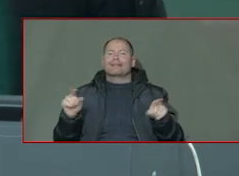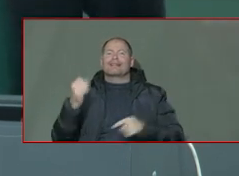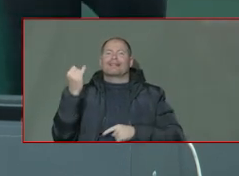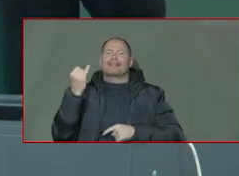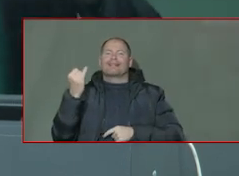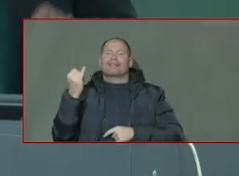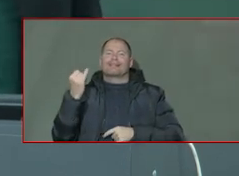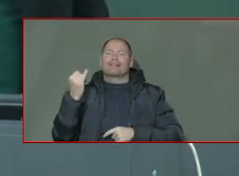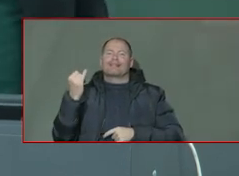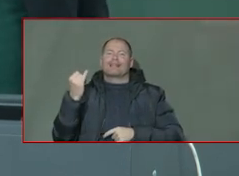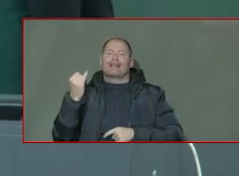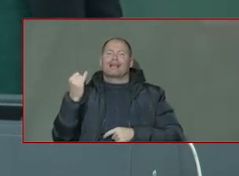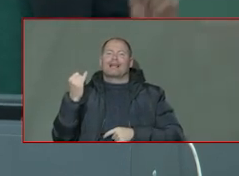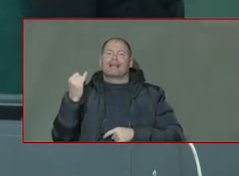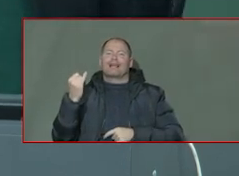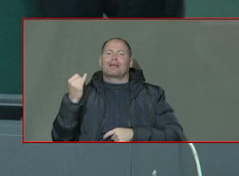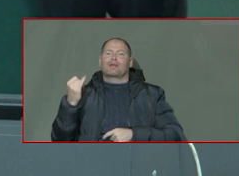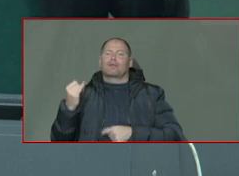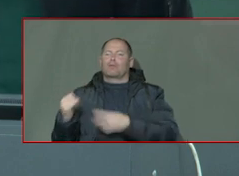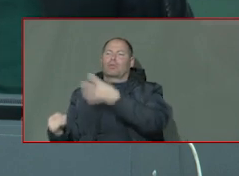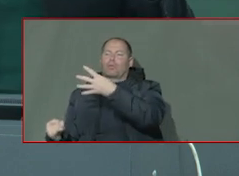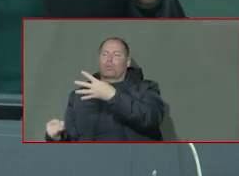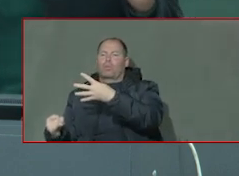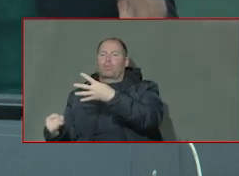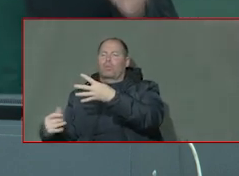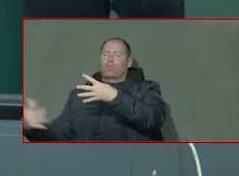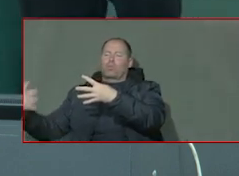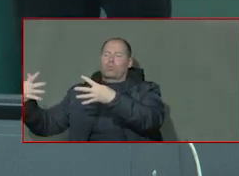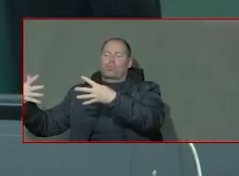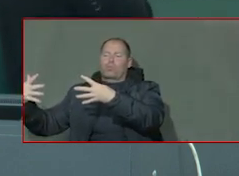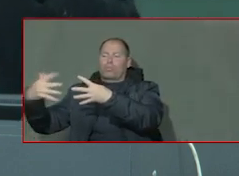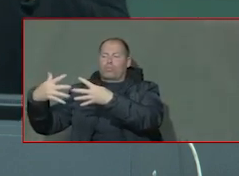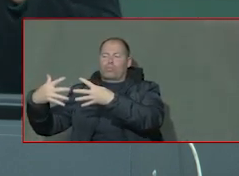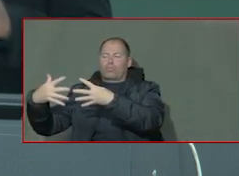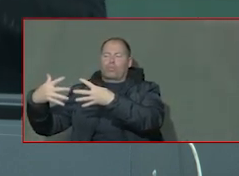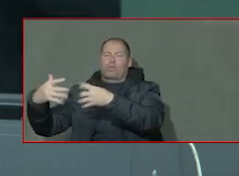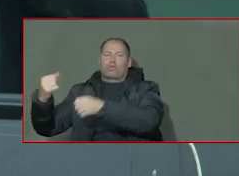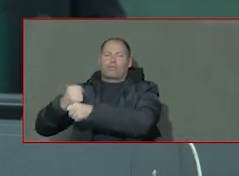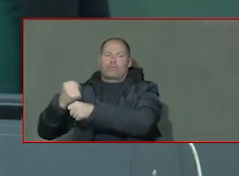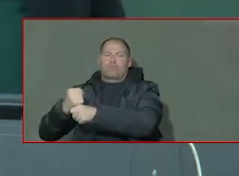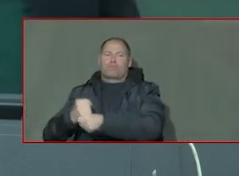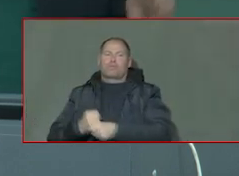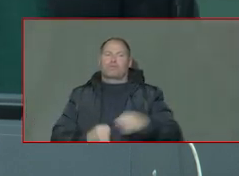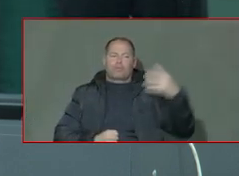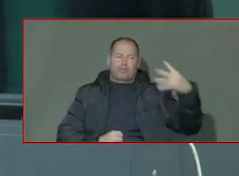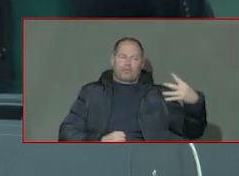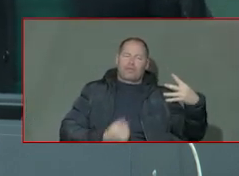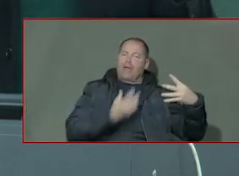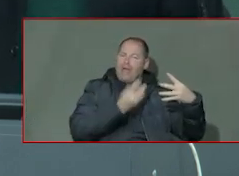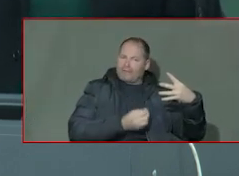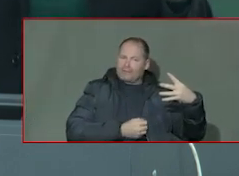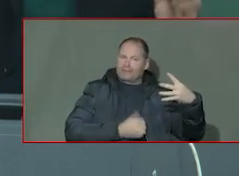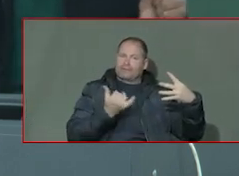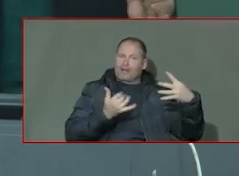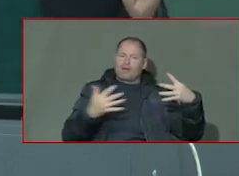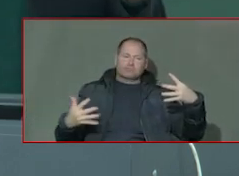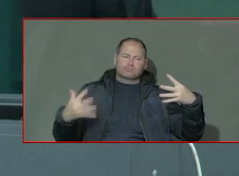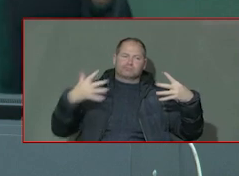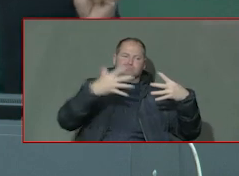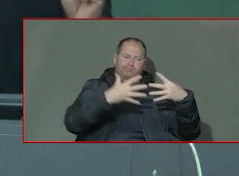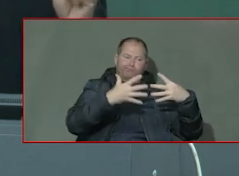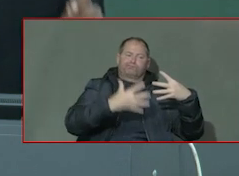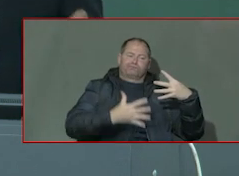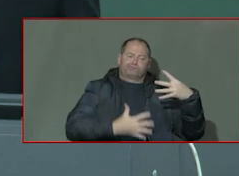to build a what? A complementary DNA. To build